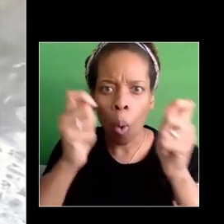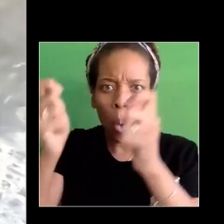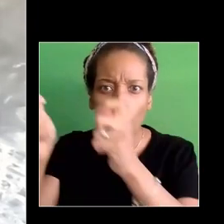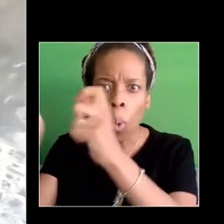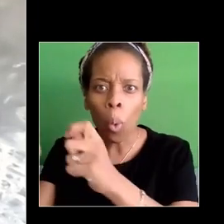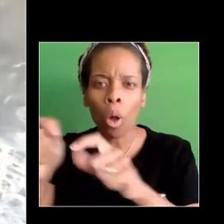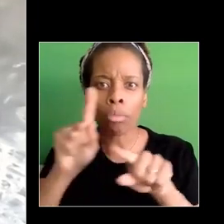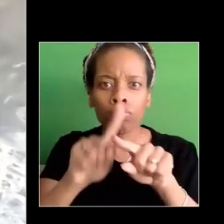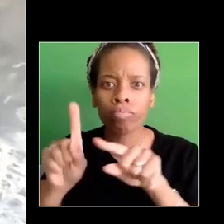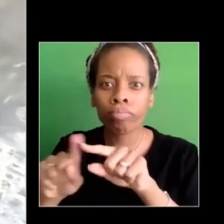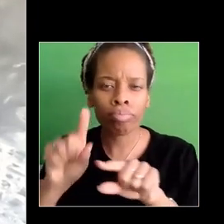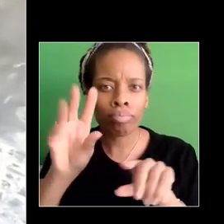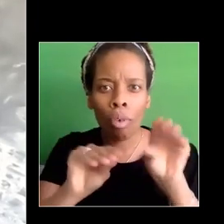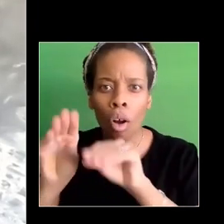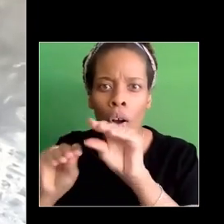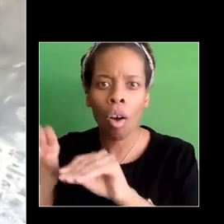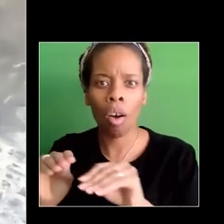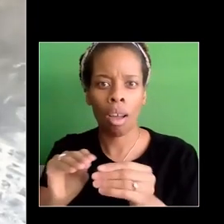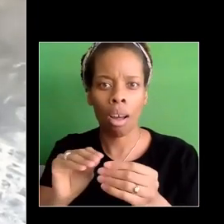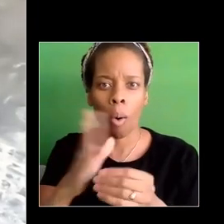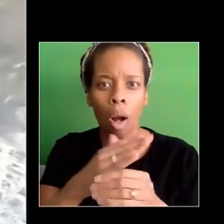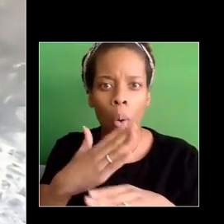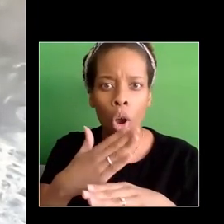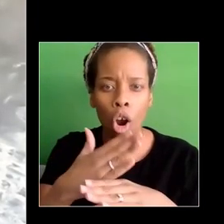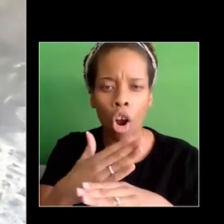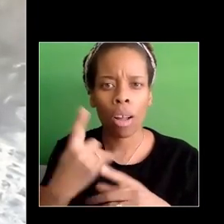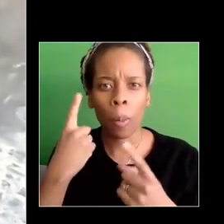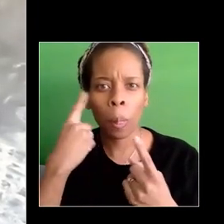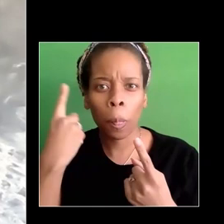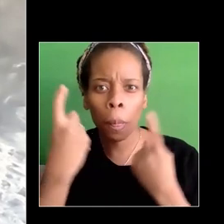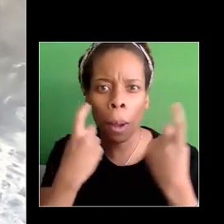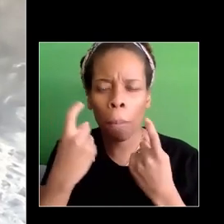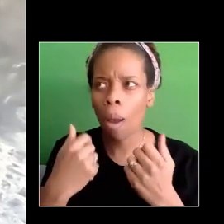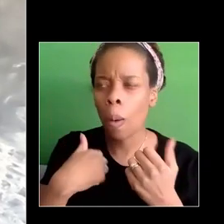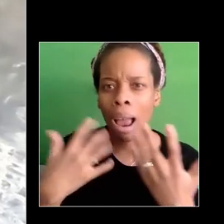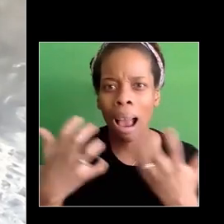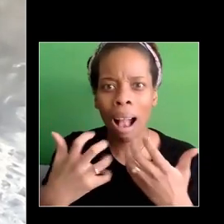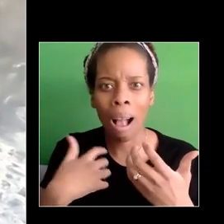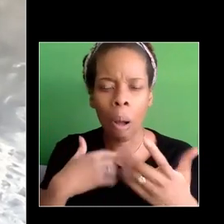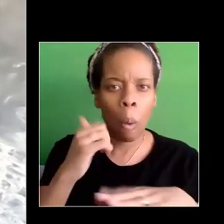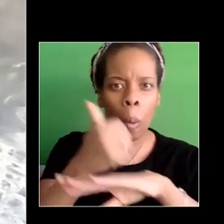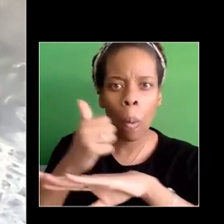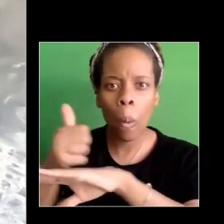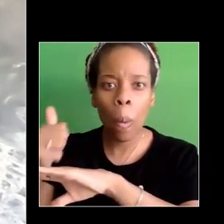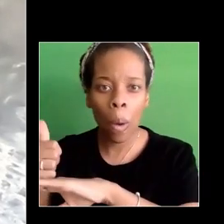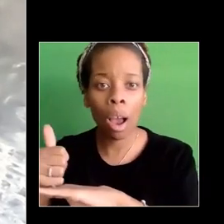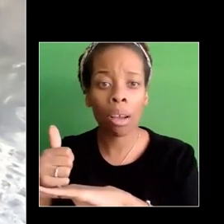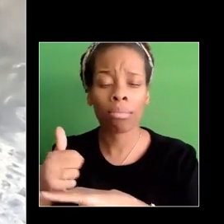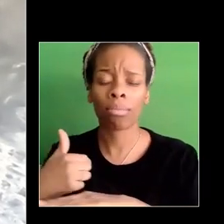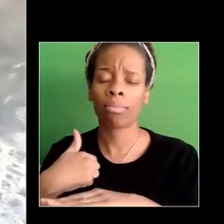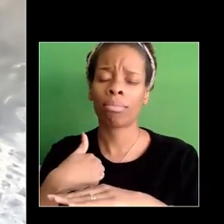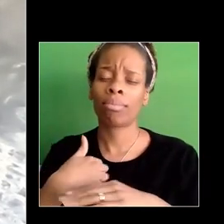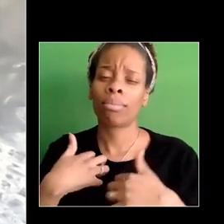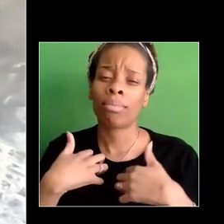a collaborator, as a curator, in thinking about the presentation of work. So I'm thrilled to get the opportunity, though